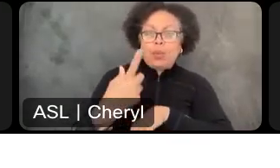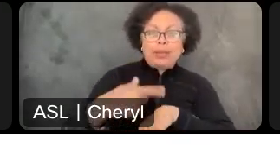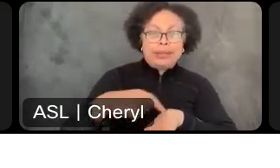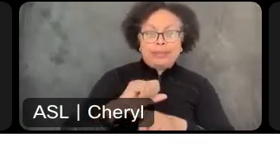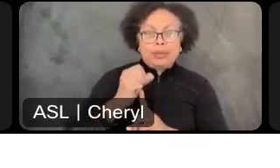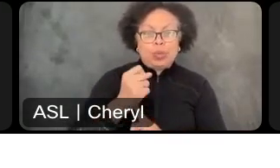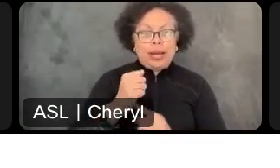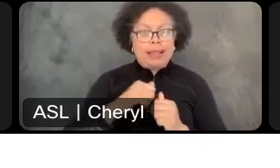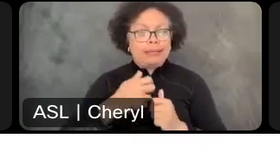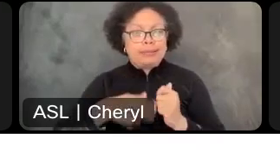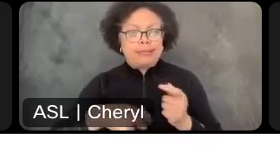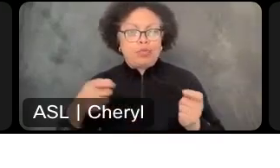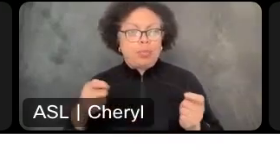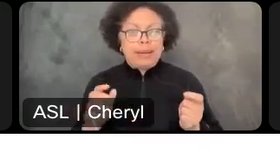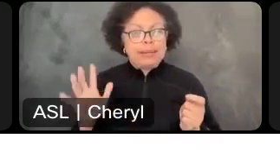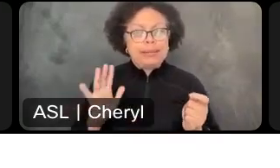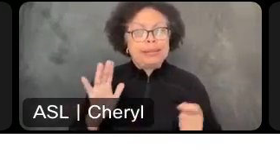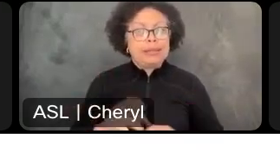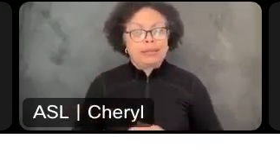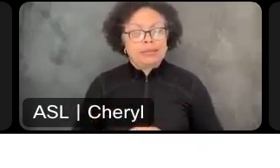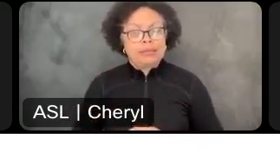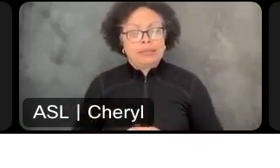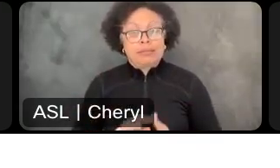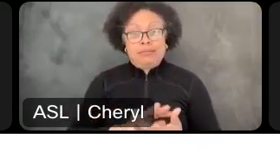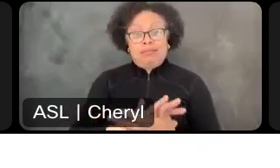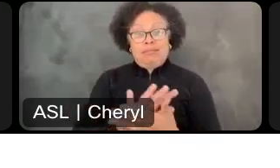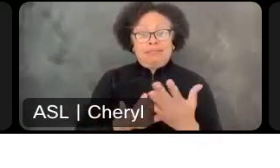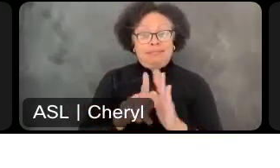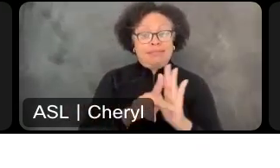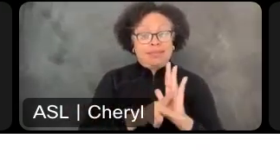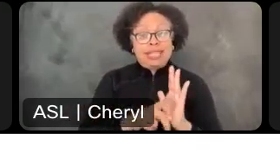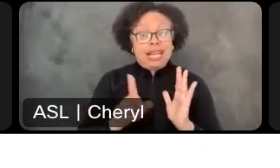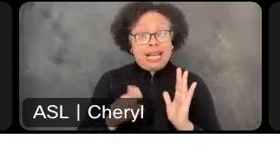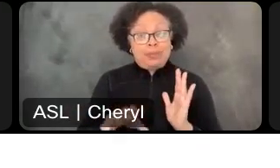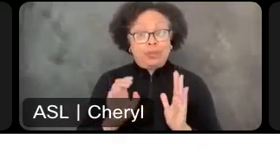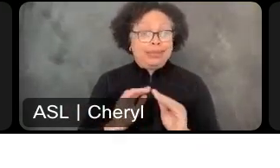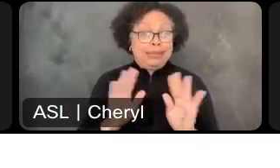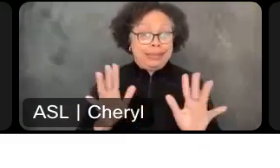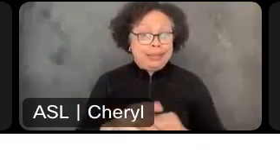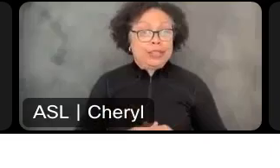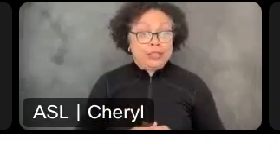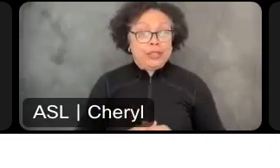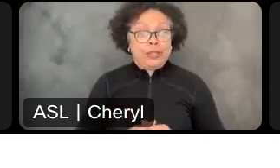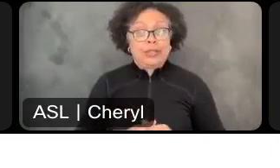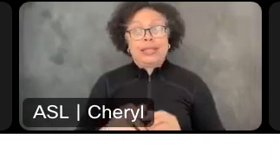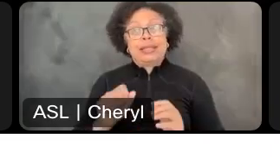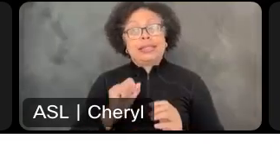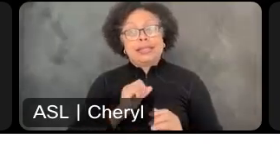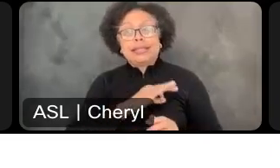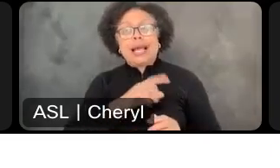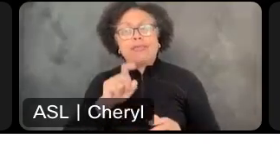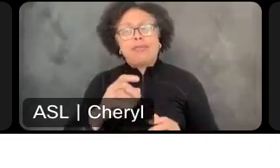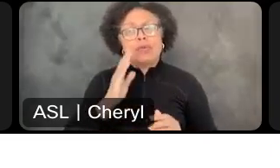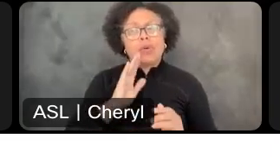difficult to manage. These policies must be clear, and staff must be able to